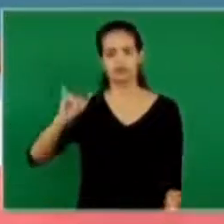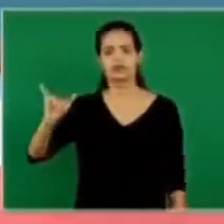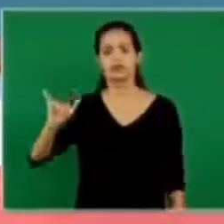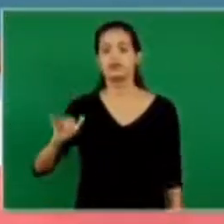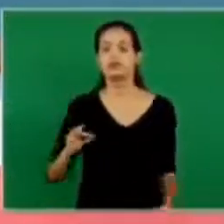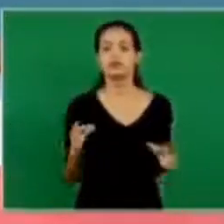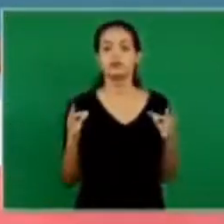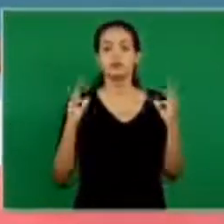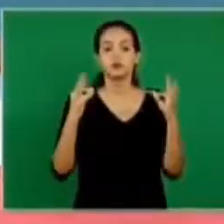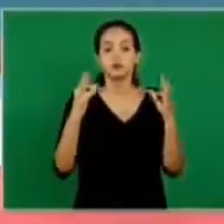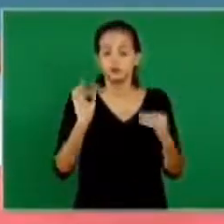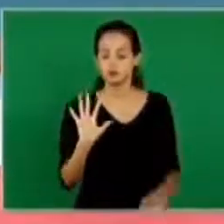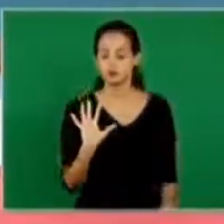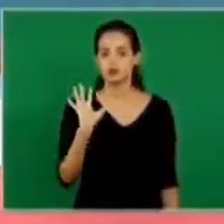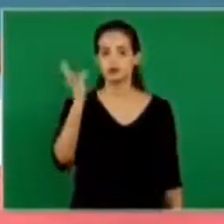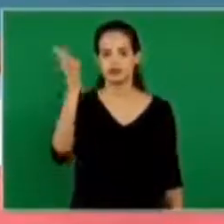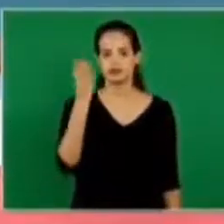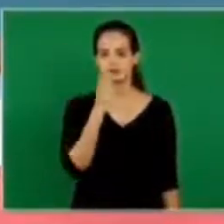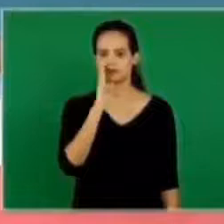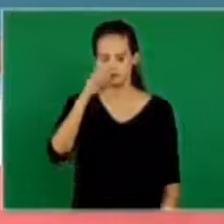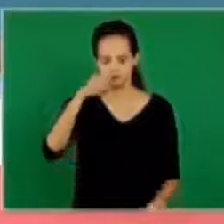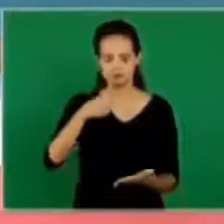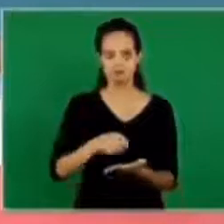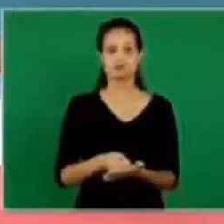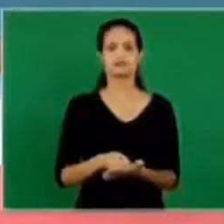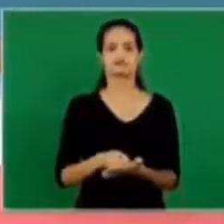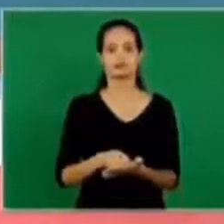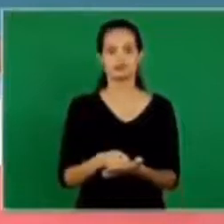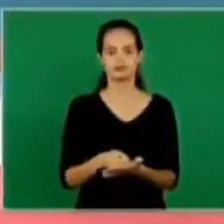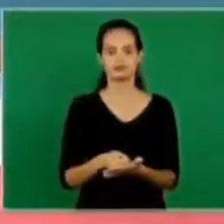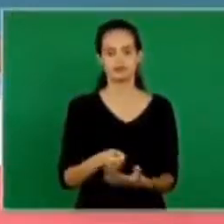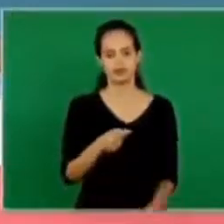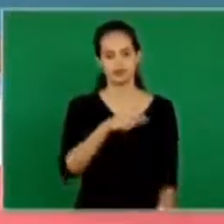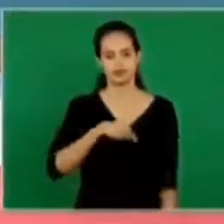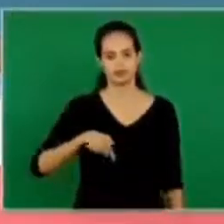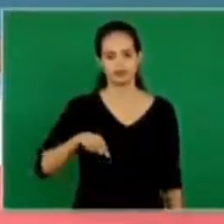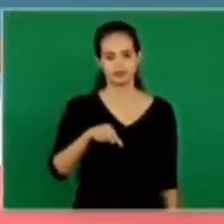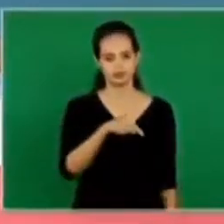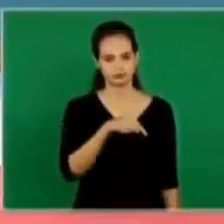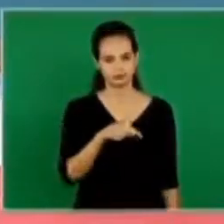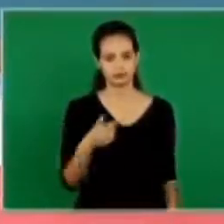Jesus were going to take place. And we're going